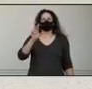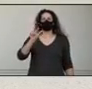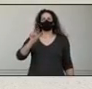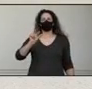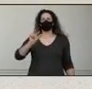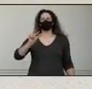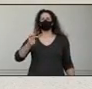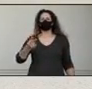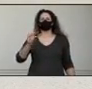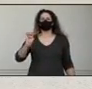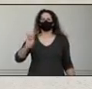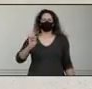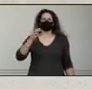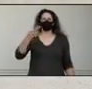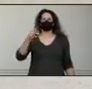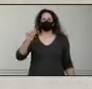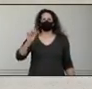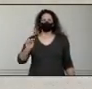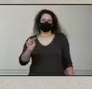Thank you.